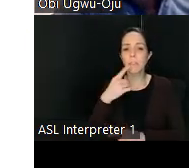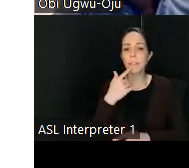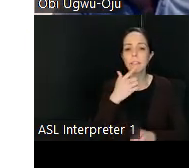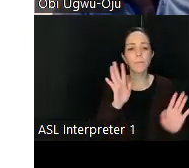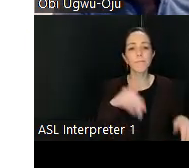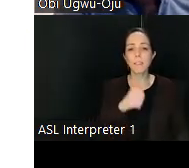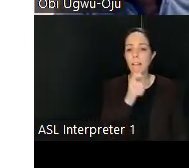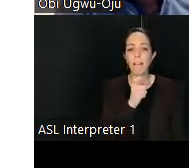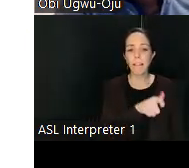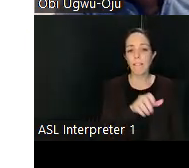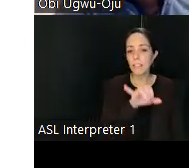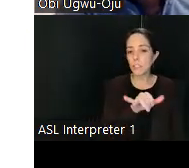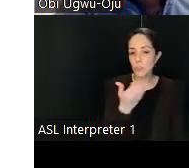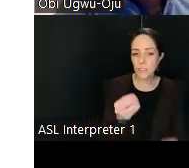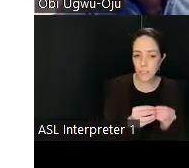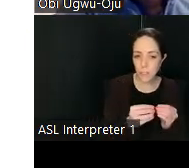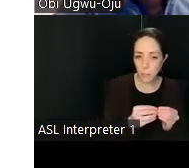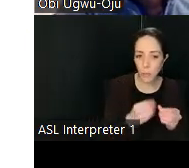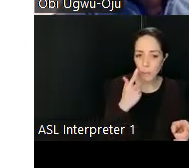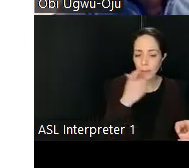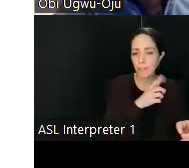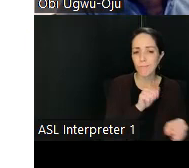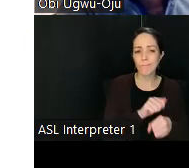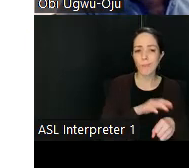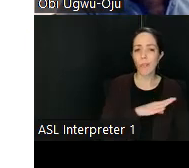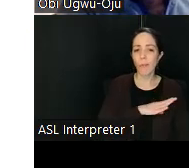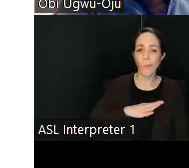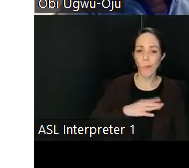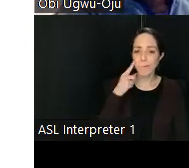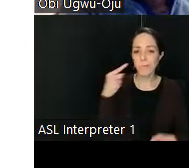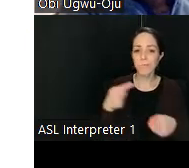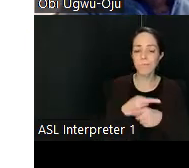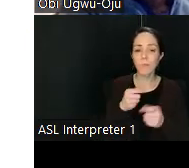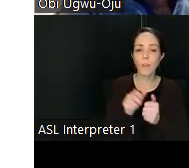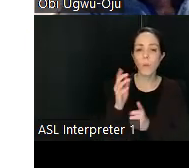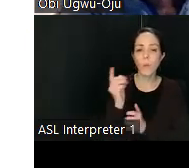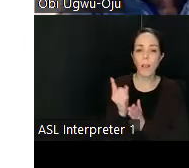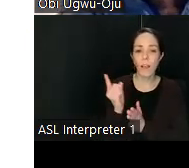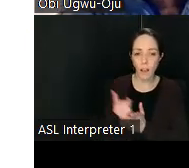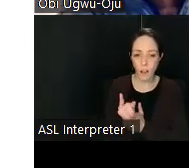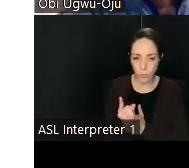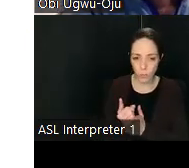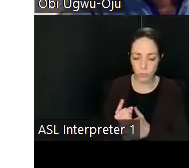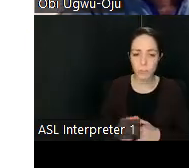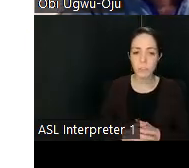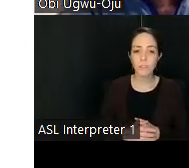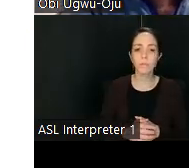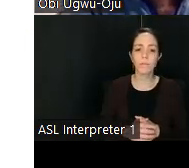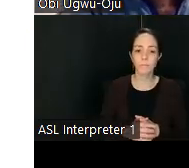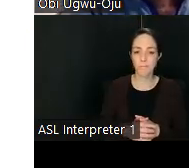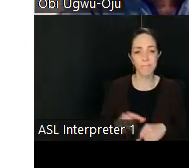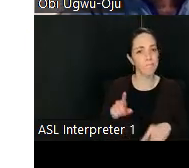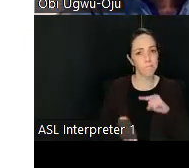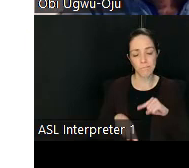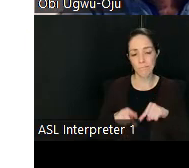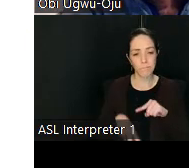disability, life, or other insurance coverage for an employee during times when the employee serves or is scheduled to serve on the board, akin